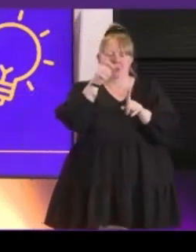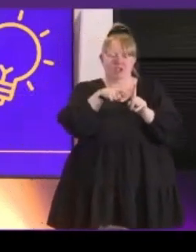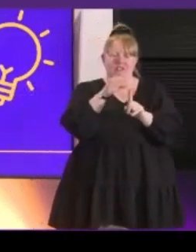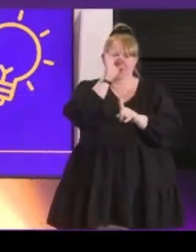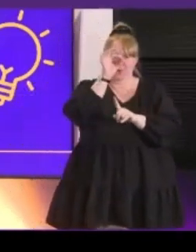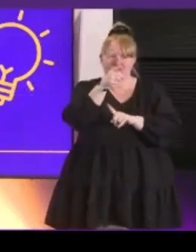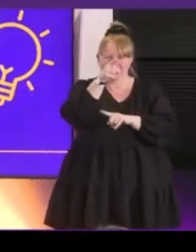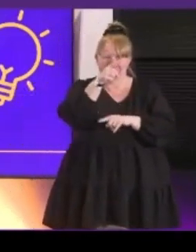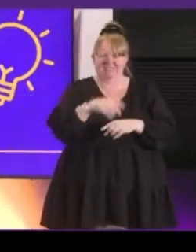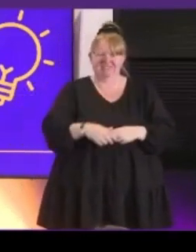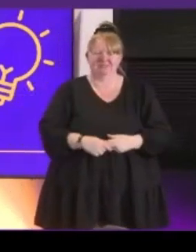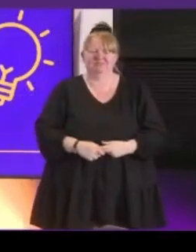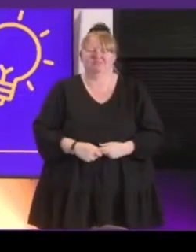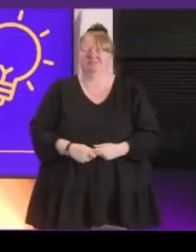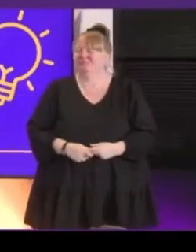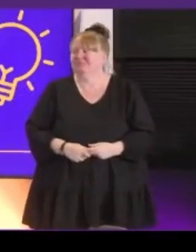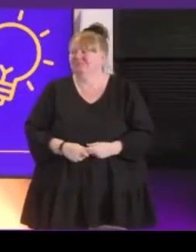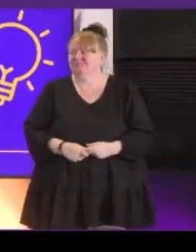Yeah.